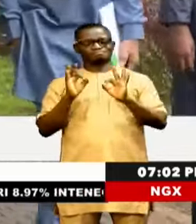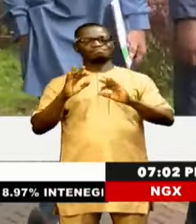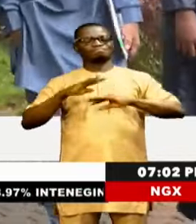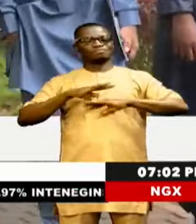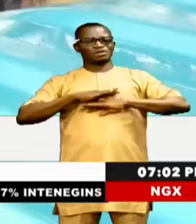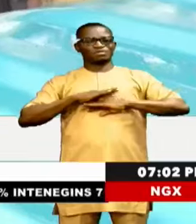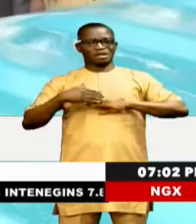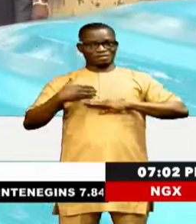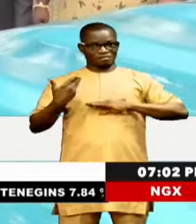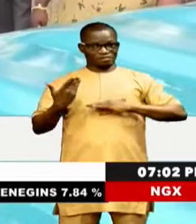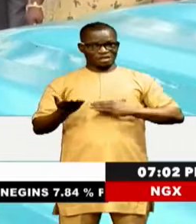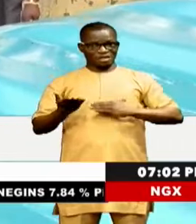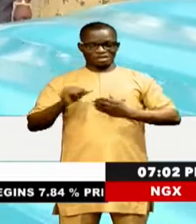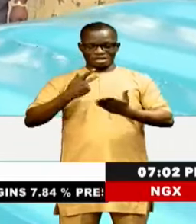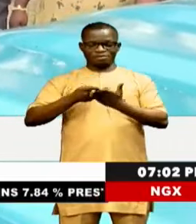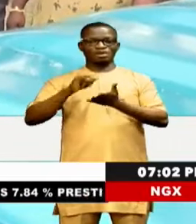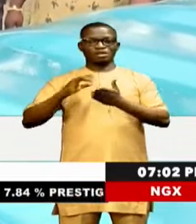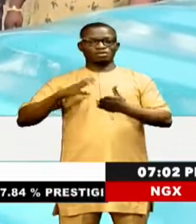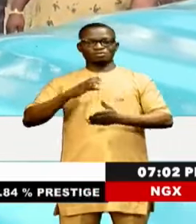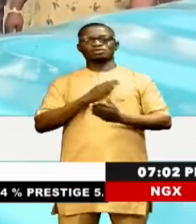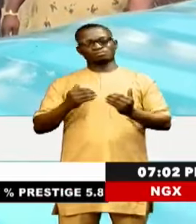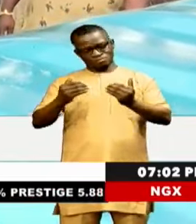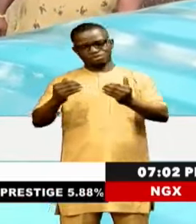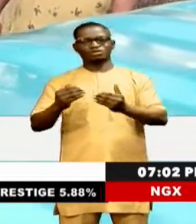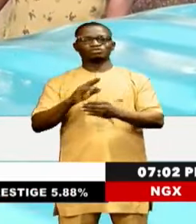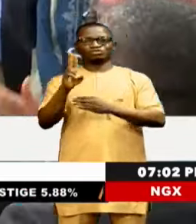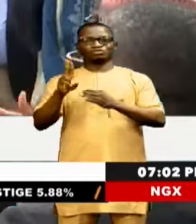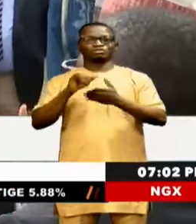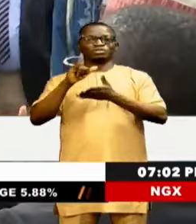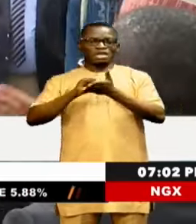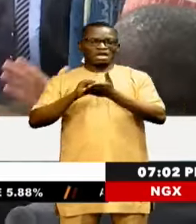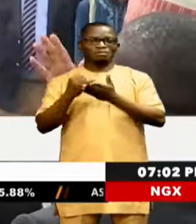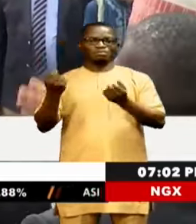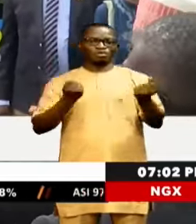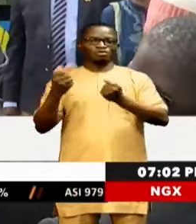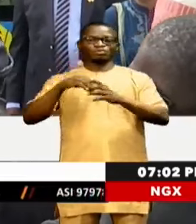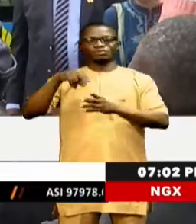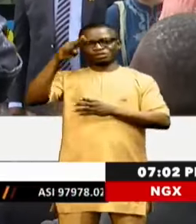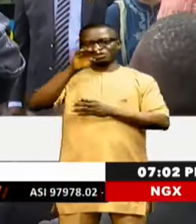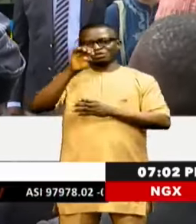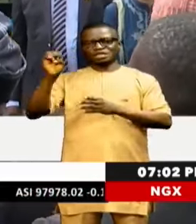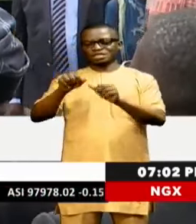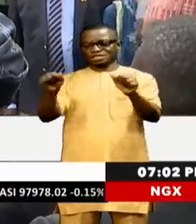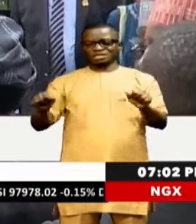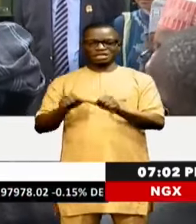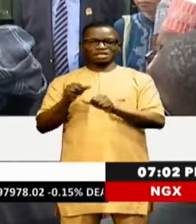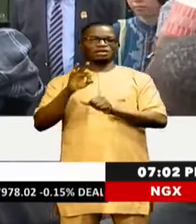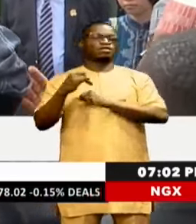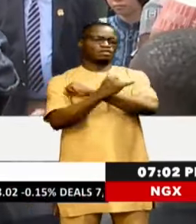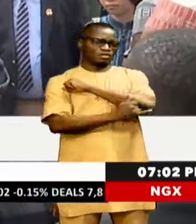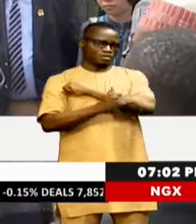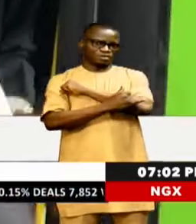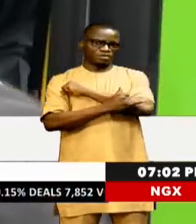he approved that the commission should go ahead and deploy the e-mobility in the northeast region of the country. The